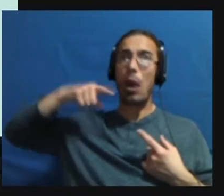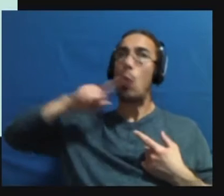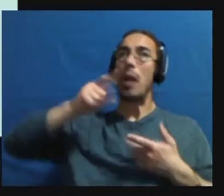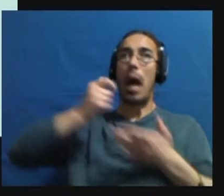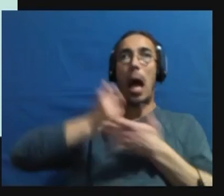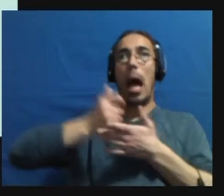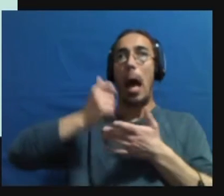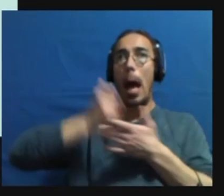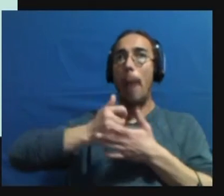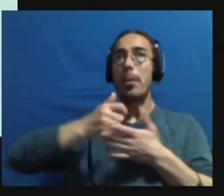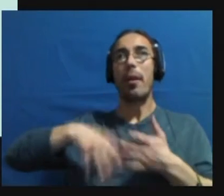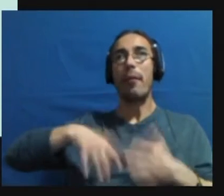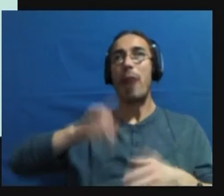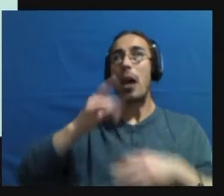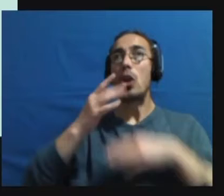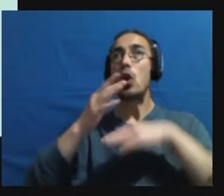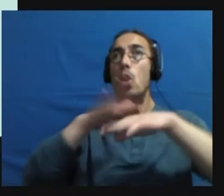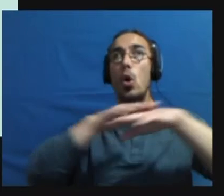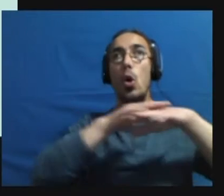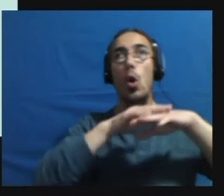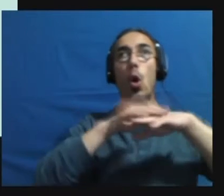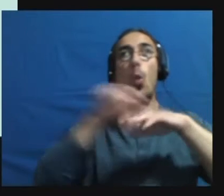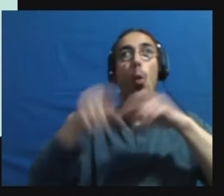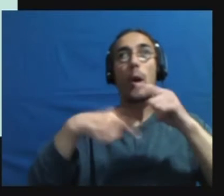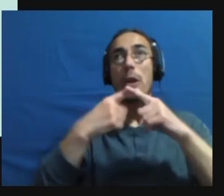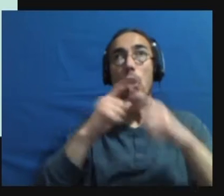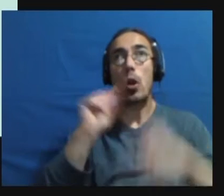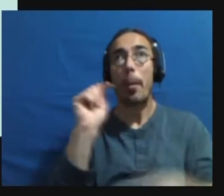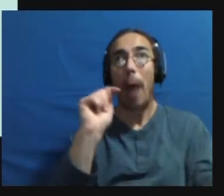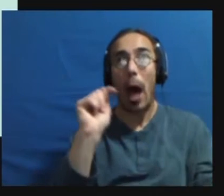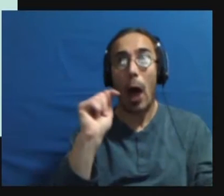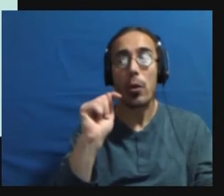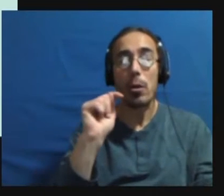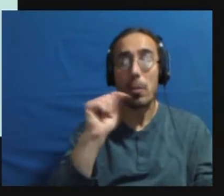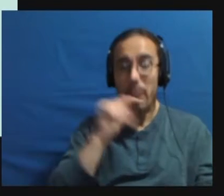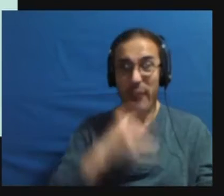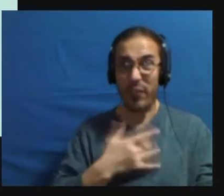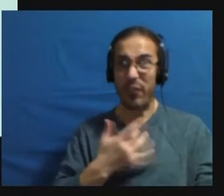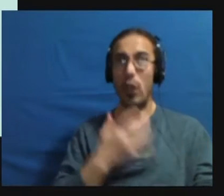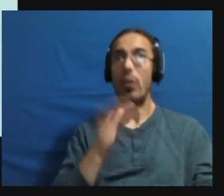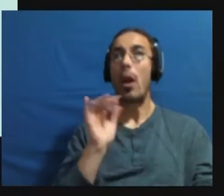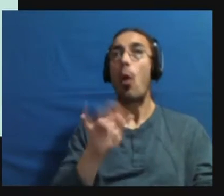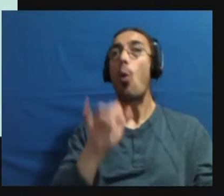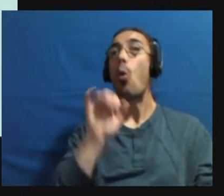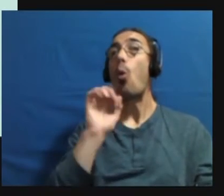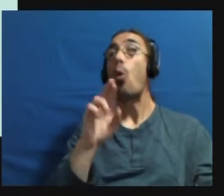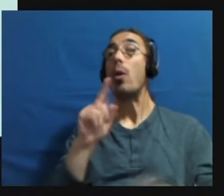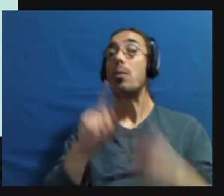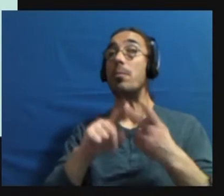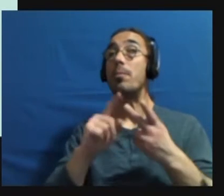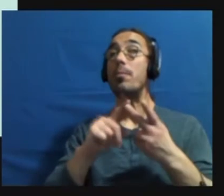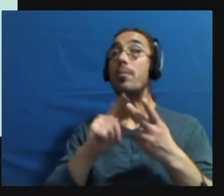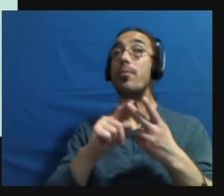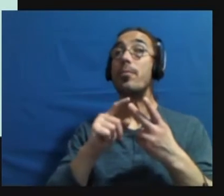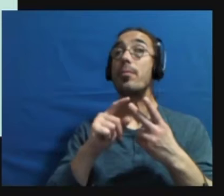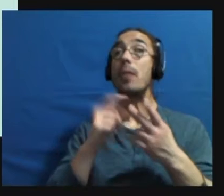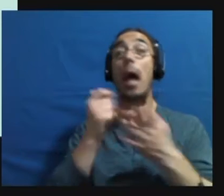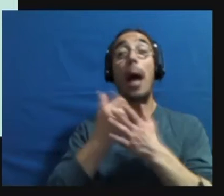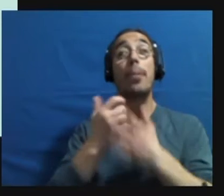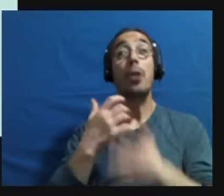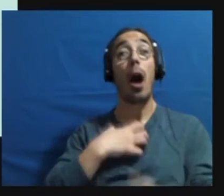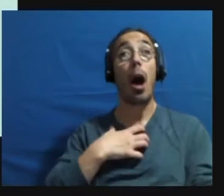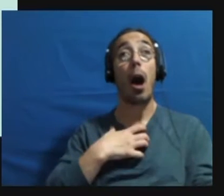locate cues like when we need to go to the bathroom. And it also helps us understand when we're hungry or